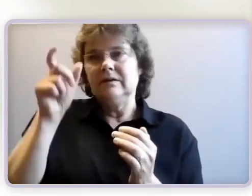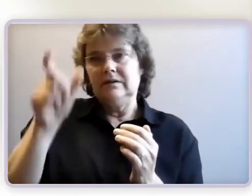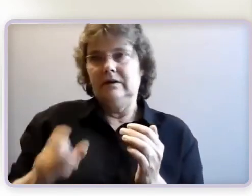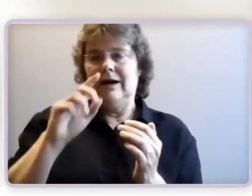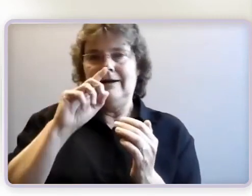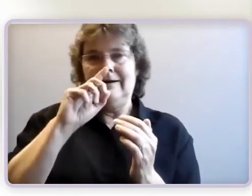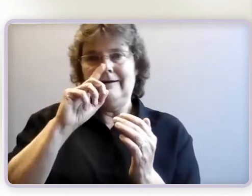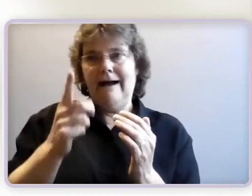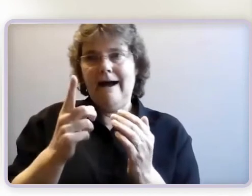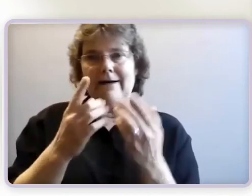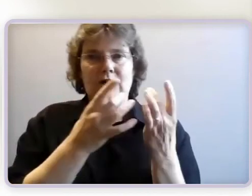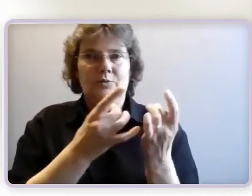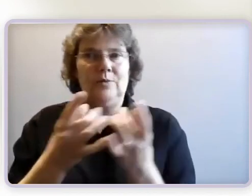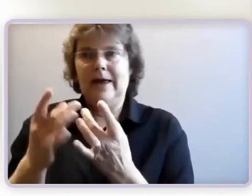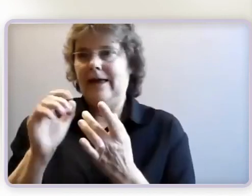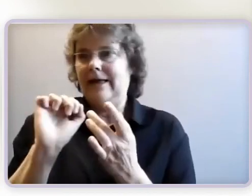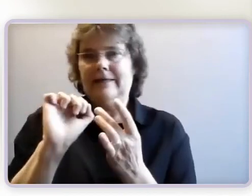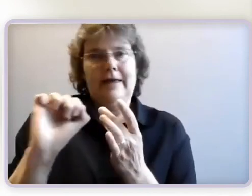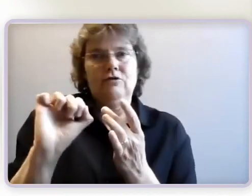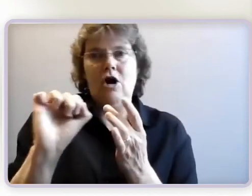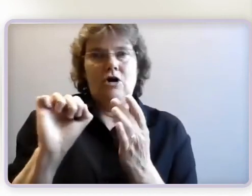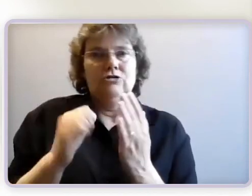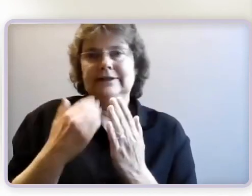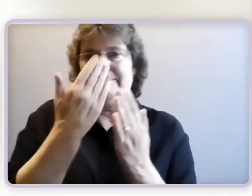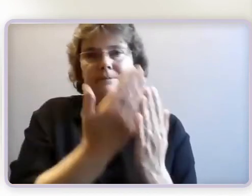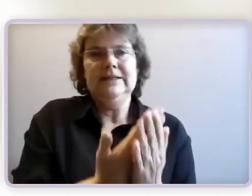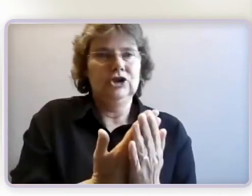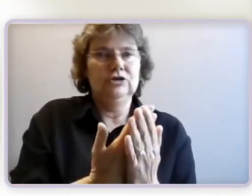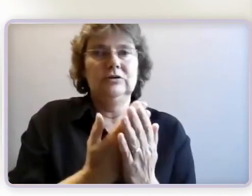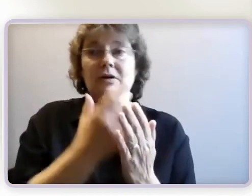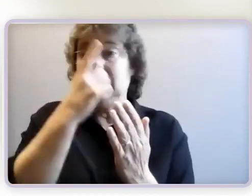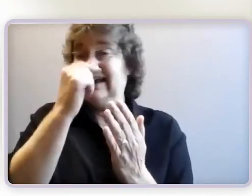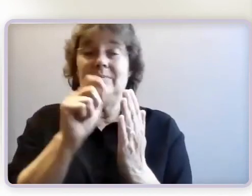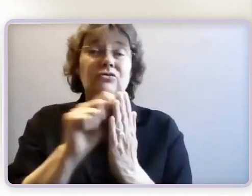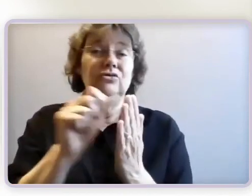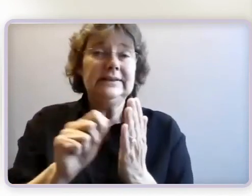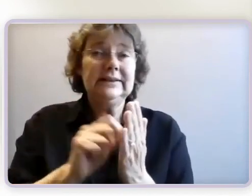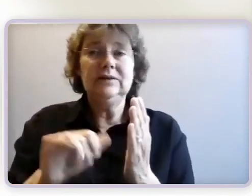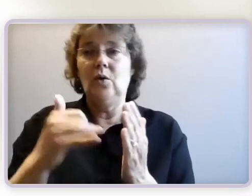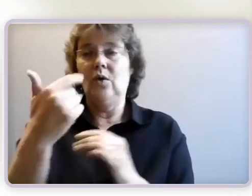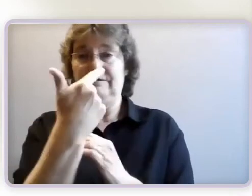and that can be in whatever format, so it might be in writing or recording and so on,